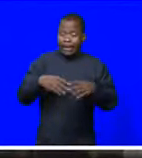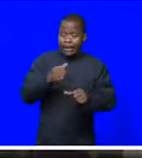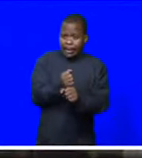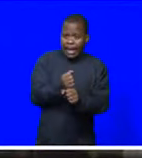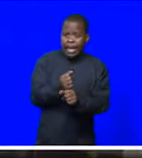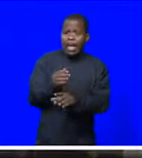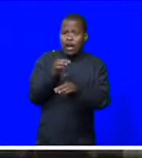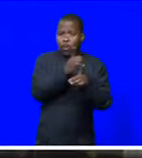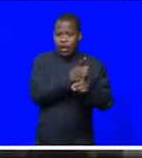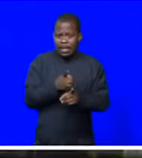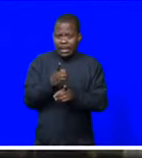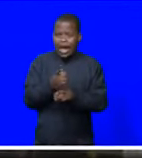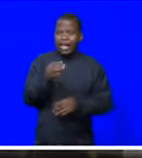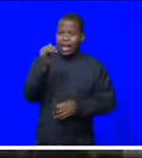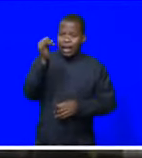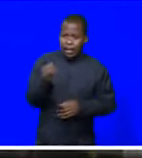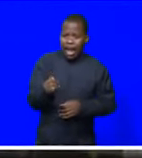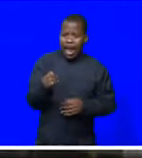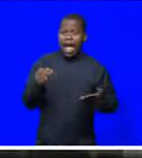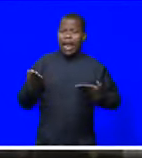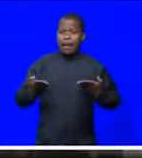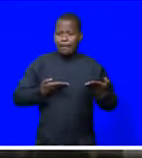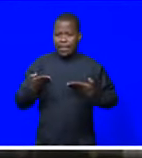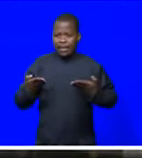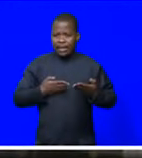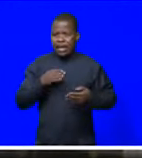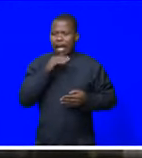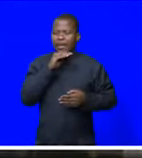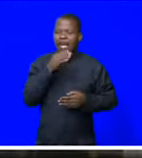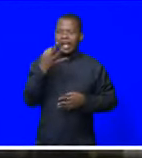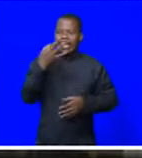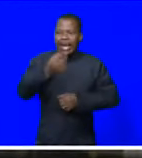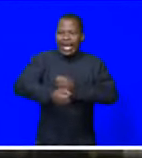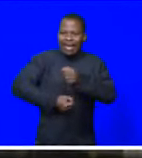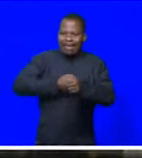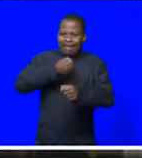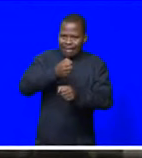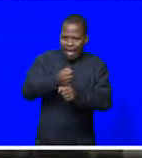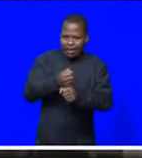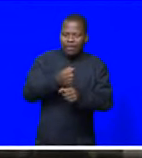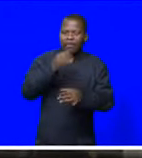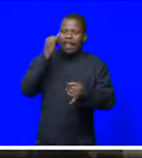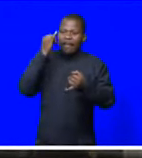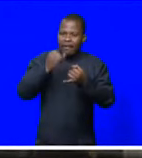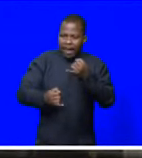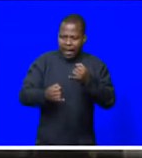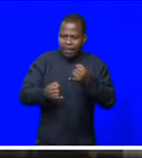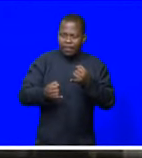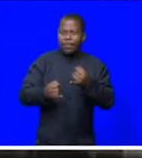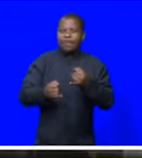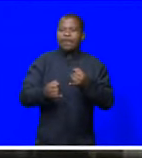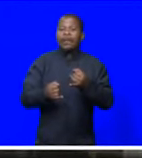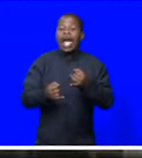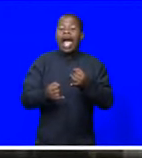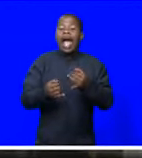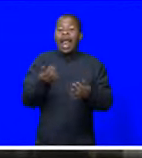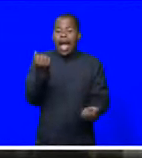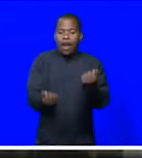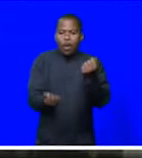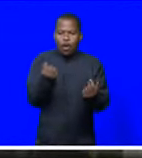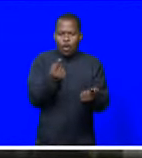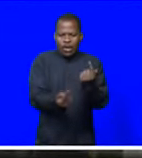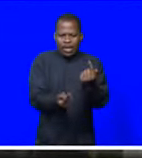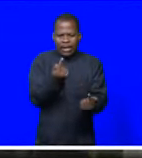judgment on a commercial dispute. So lokho kusho ukuthi emva kwa 3 years ngilapho la yaqhamuka khona mhlambe le